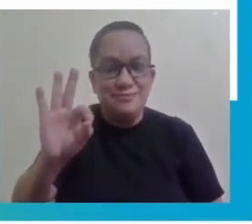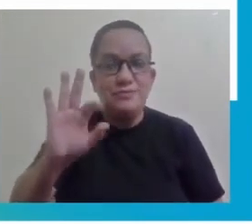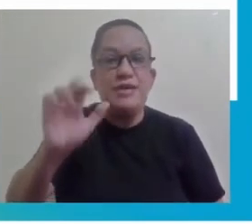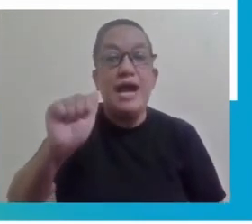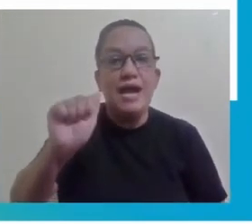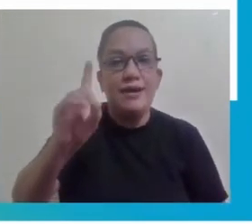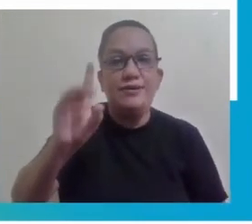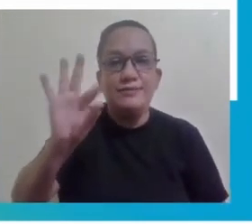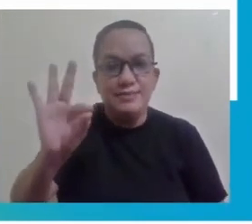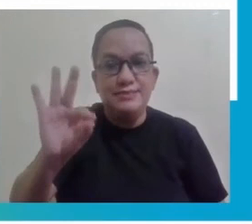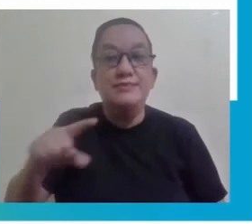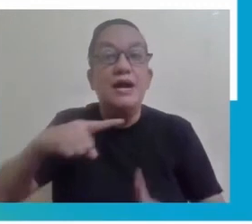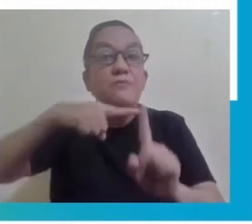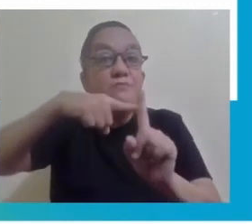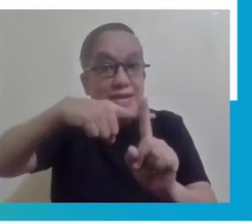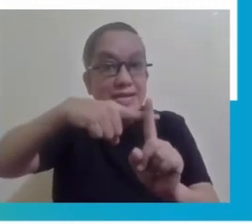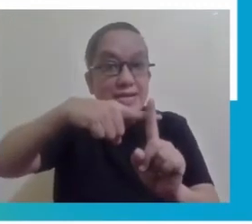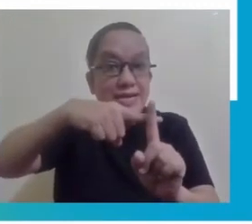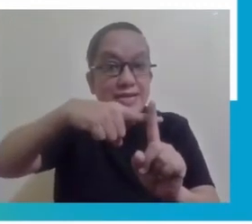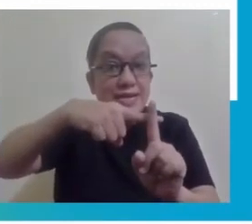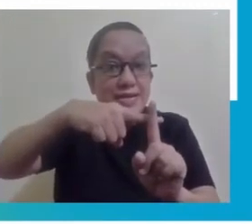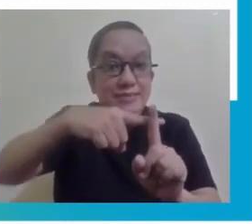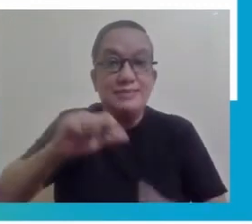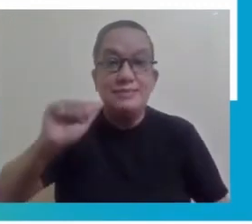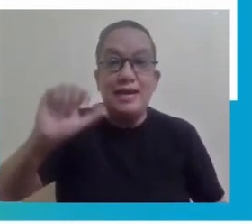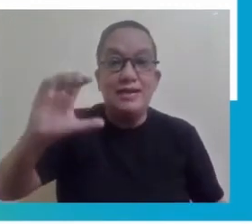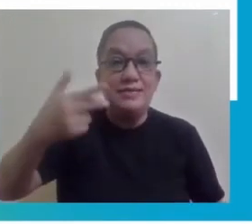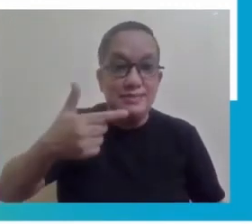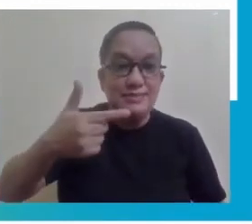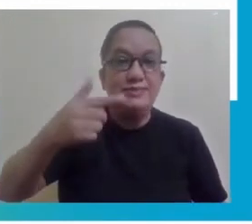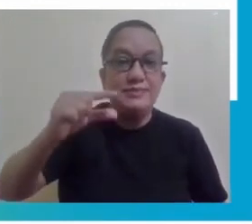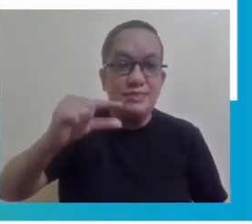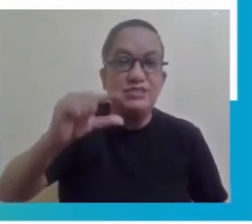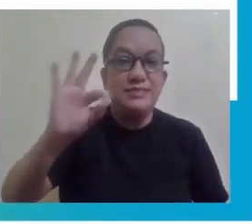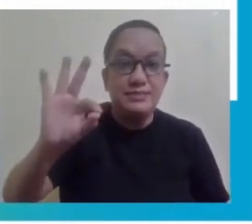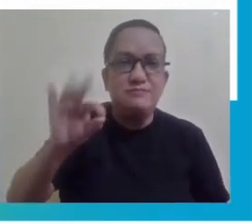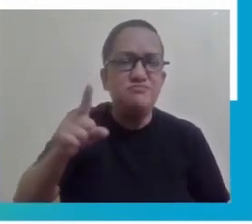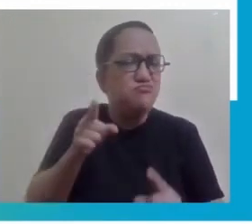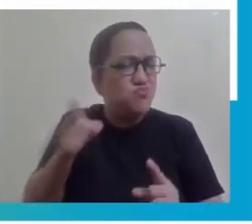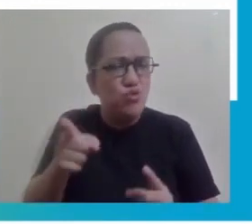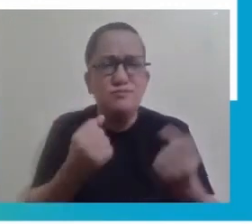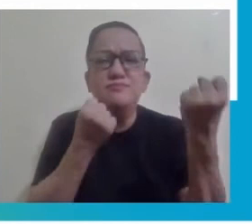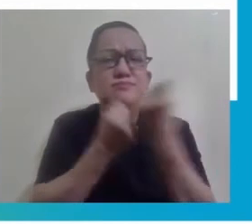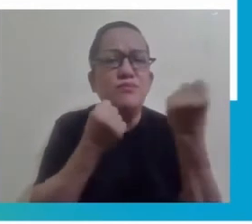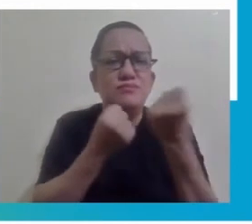Facility, ACGFF, which is supporting the development of bankable blue and green